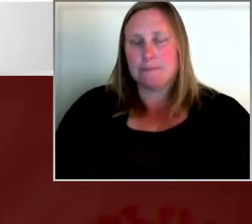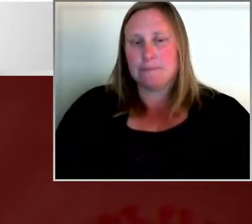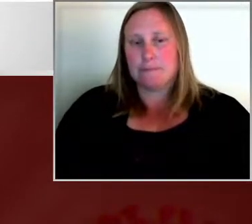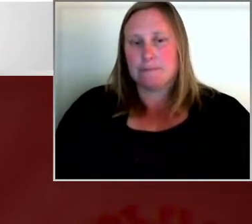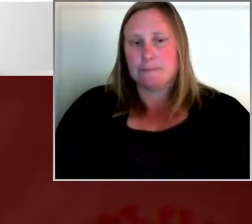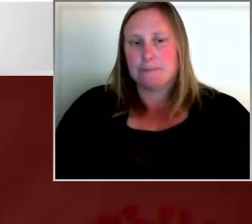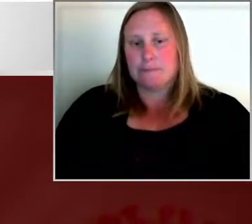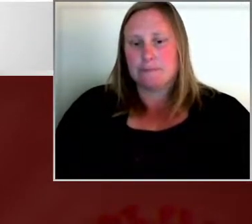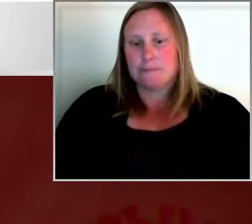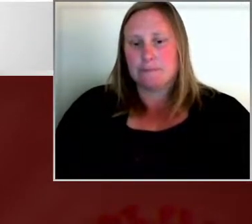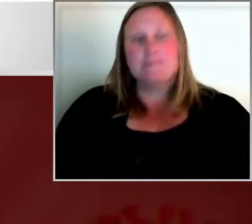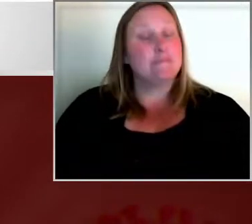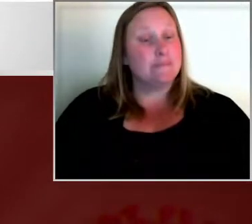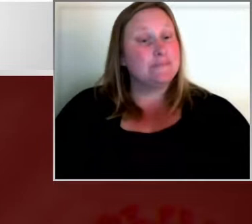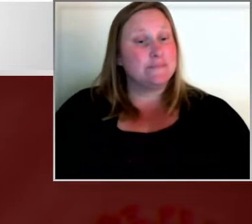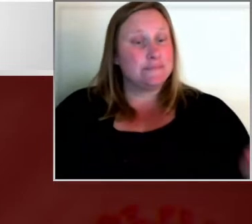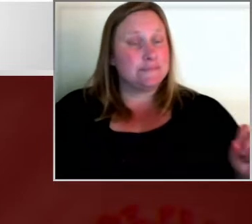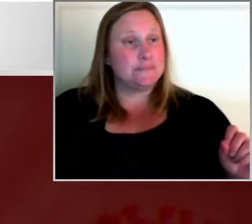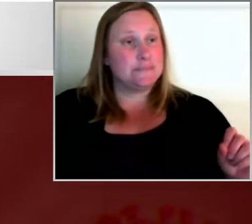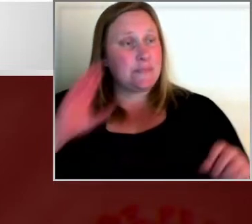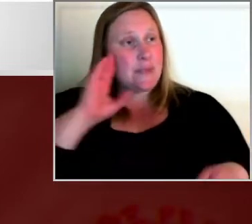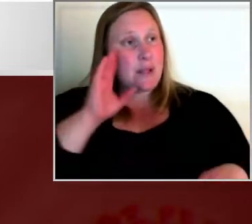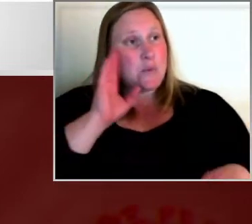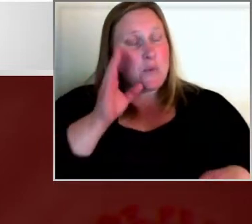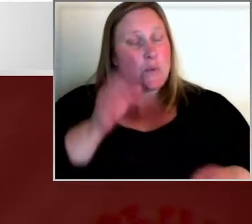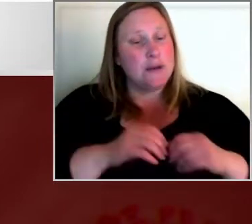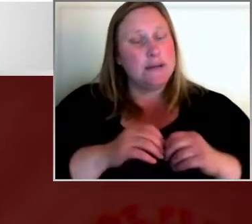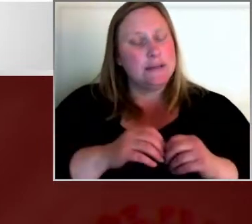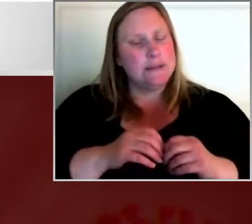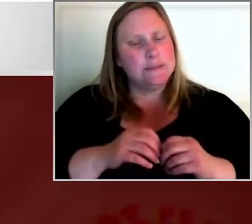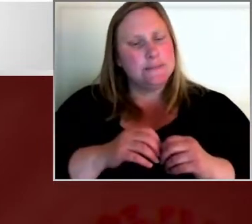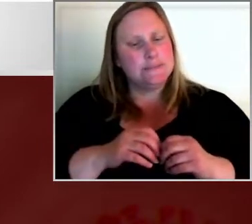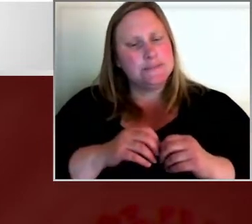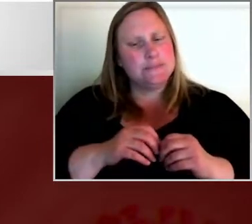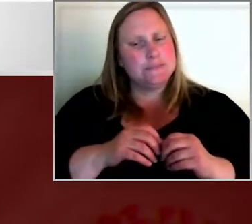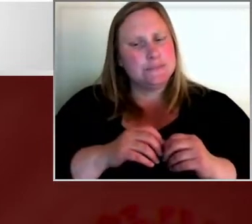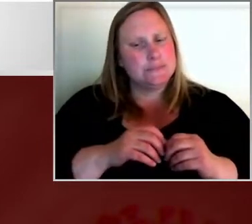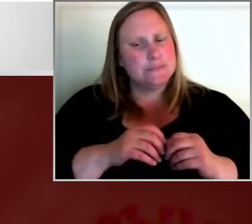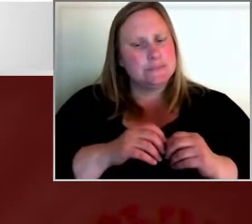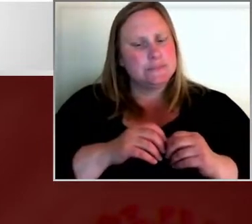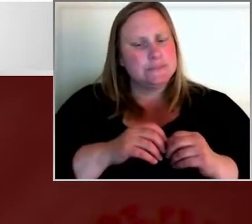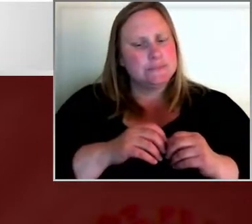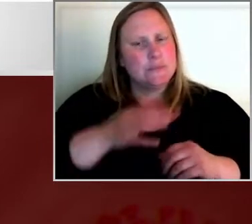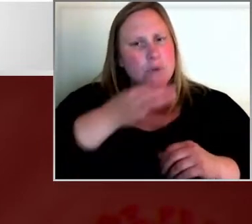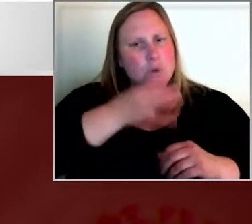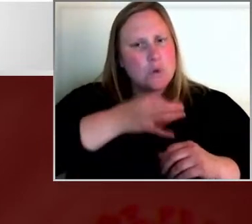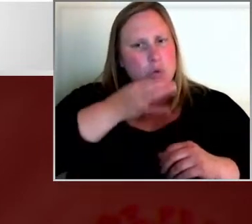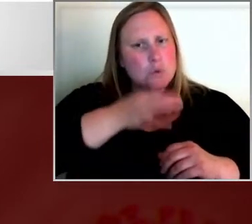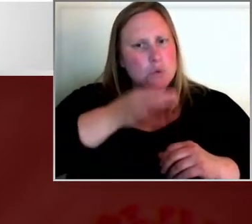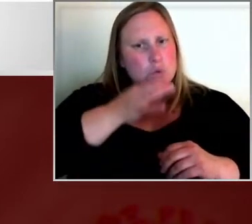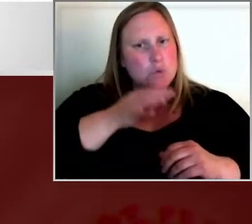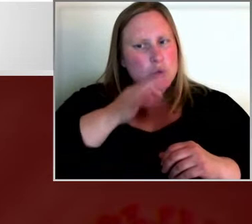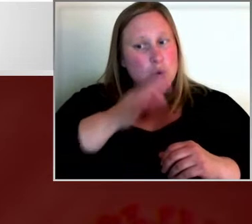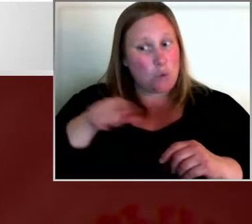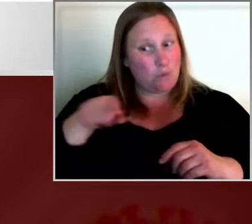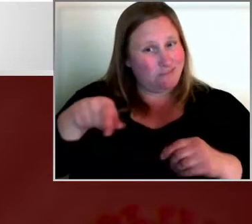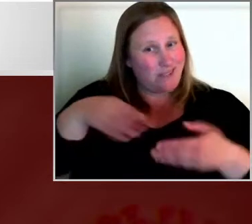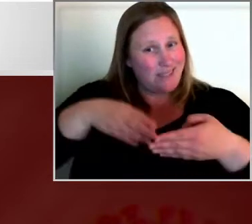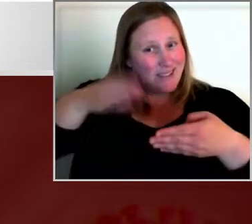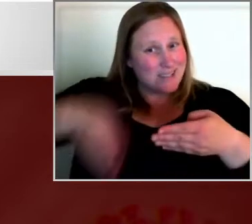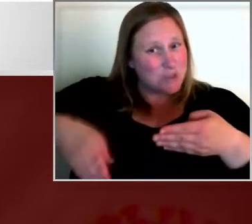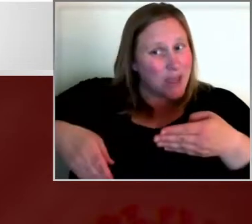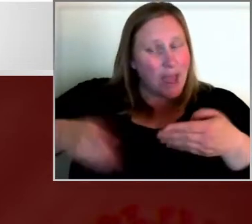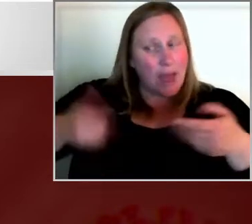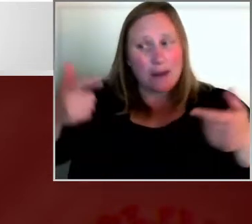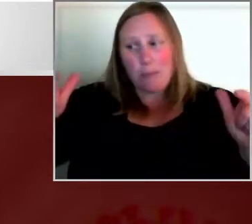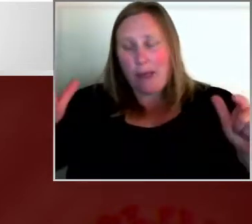Hi, thanks for taking my call this afternoon. So I'm wondering, we're approaching a big holiday weekend. Family likes to get together.